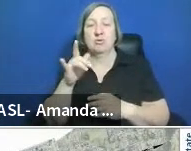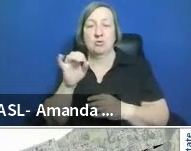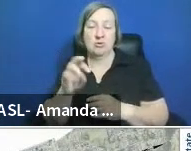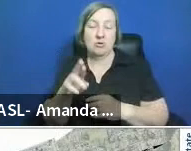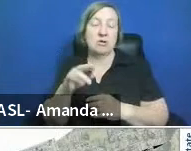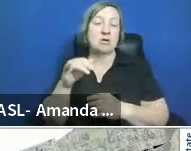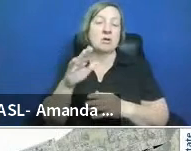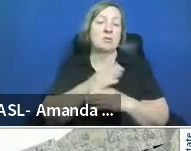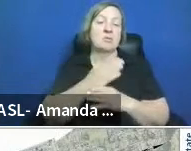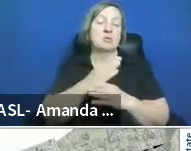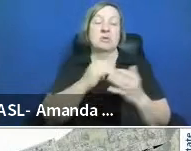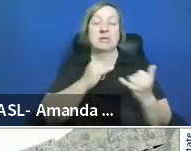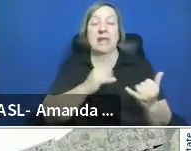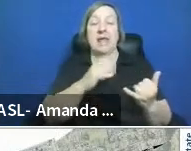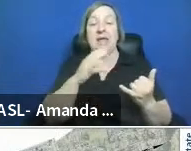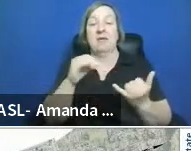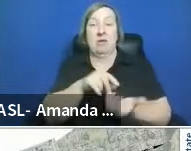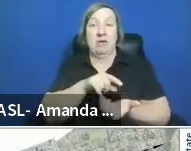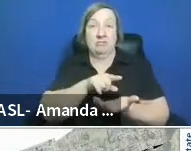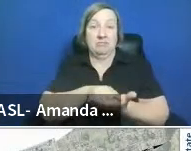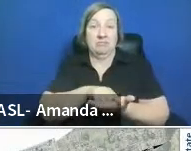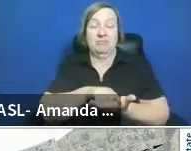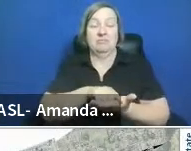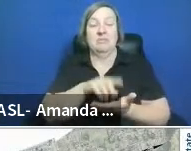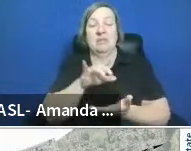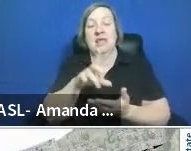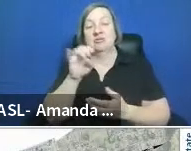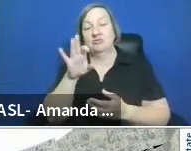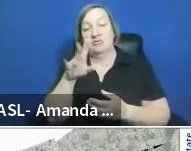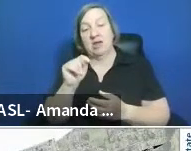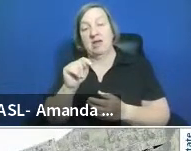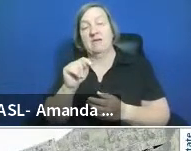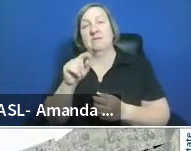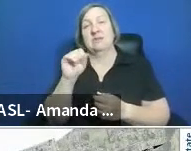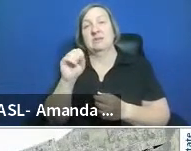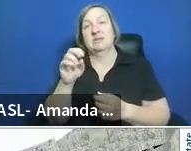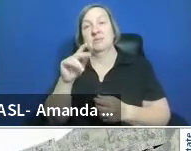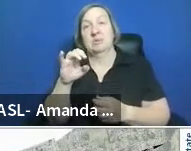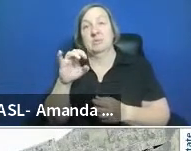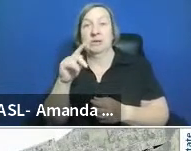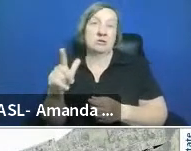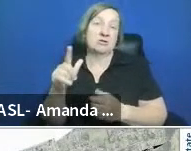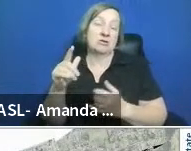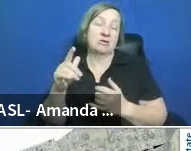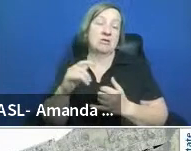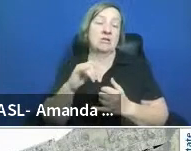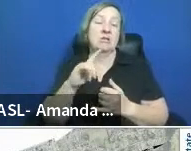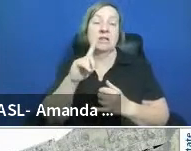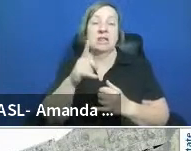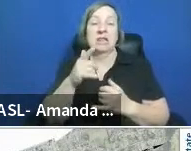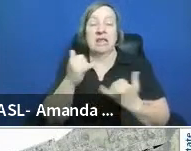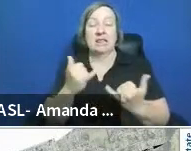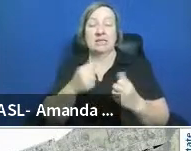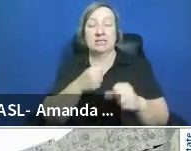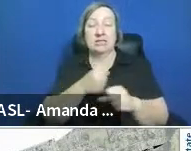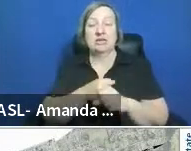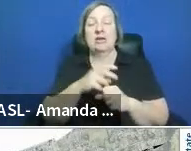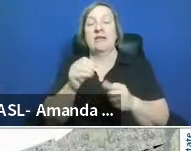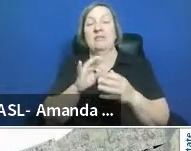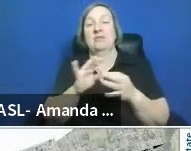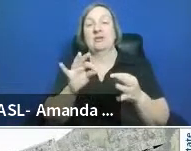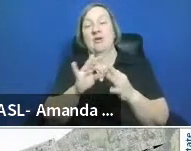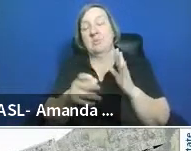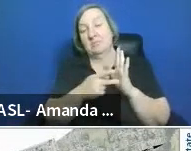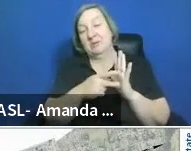Between now and the publishing of the draft supplemental late this year and subsequently the comment period, the 60-day